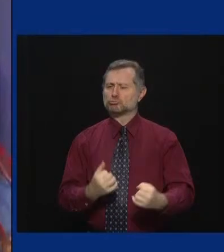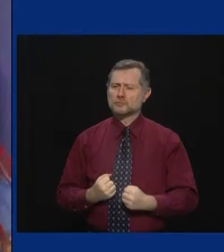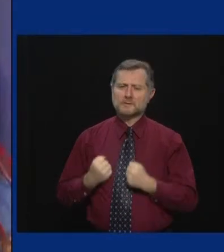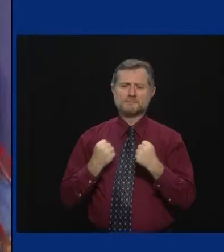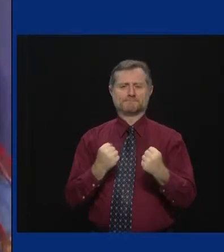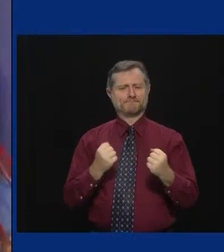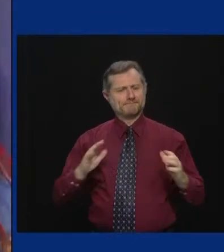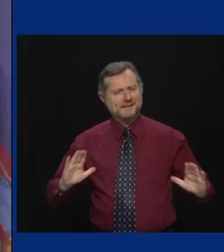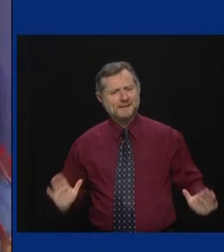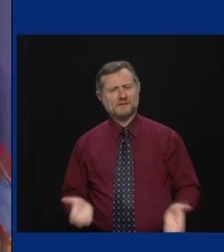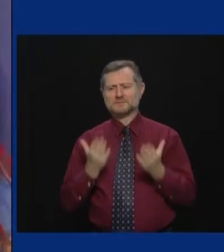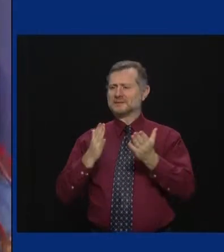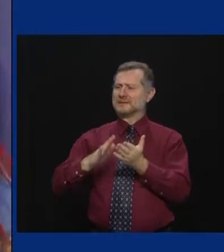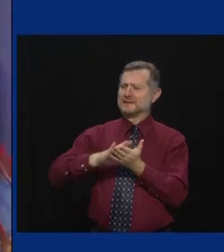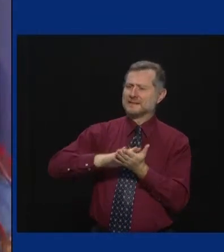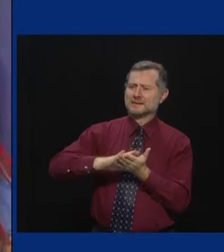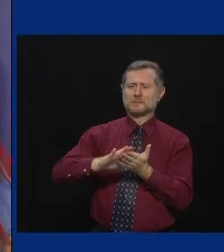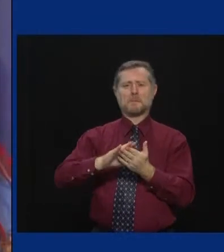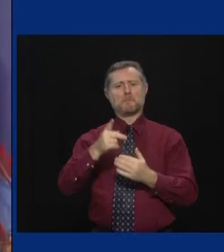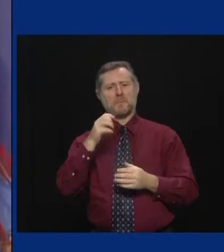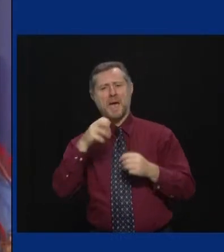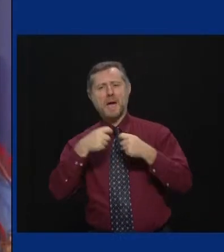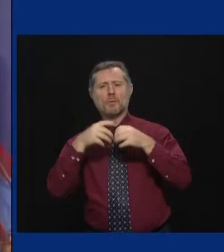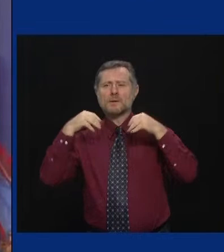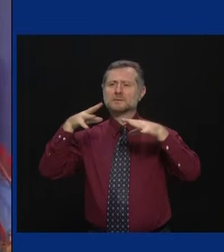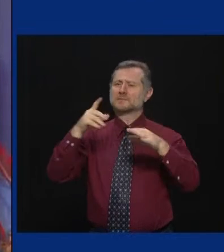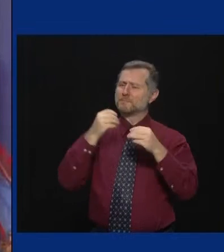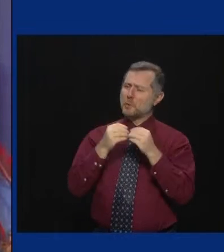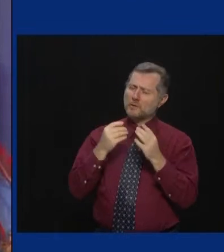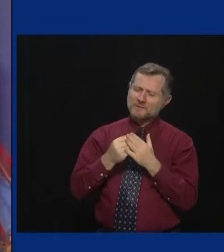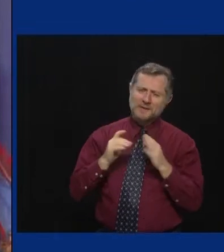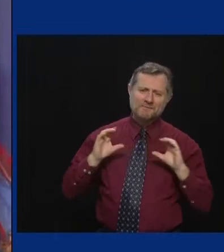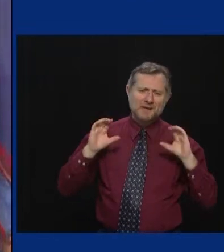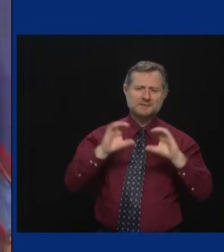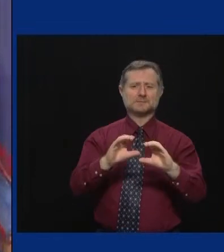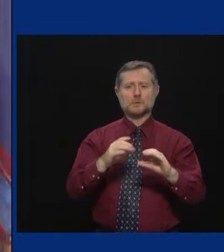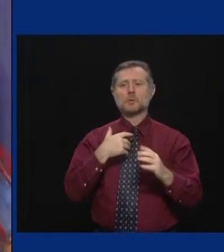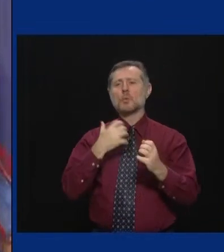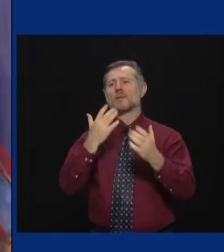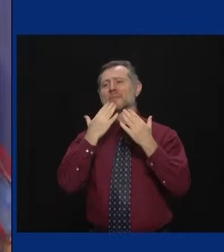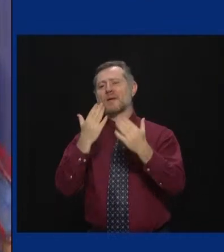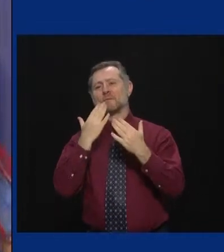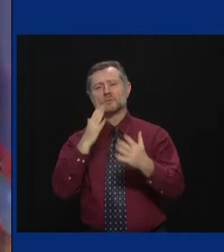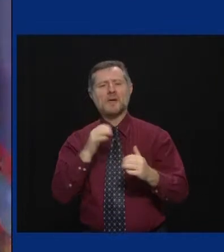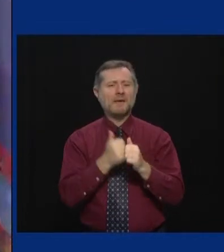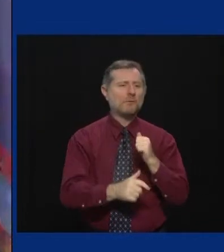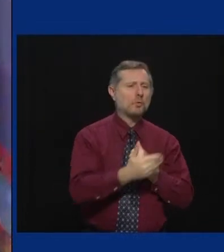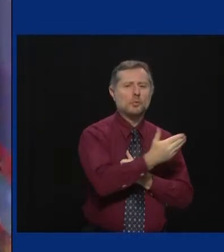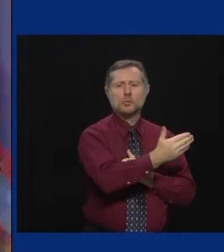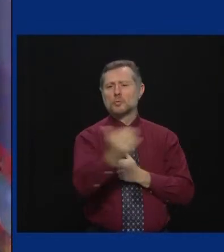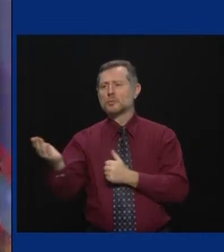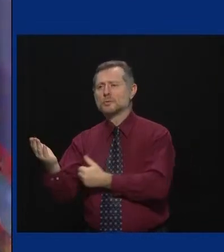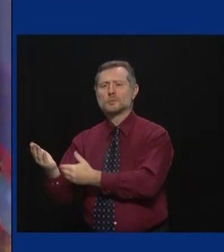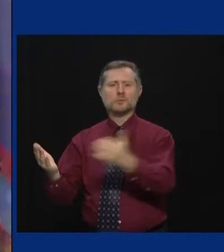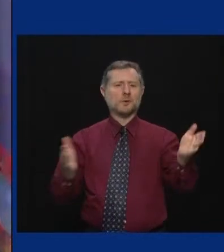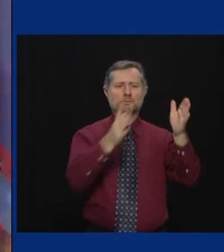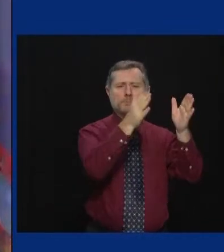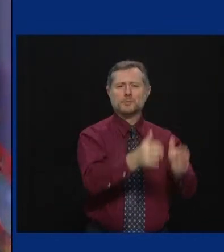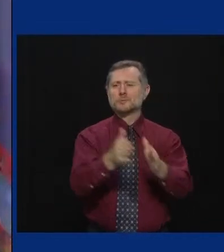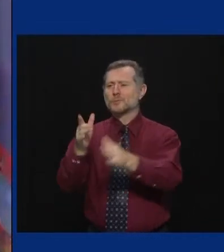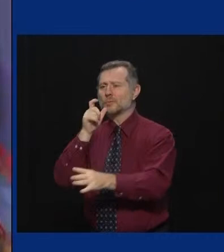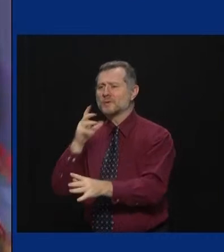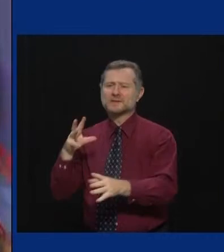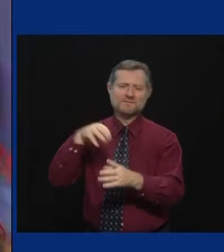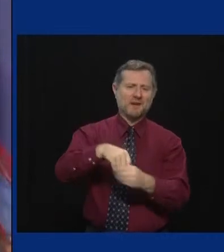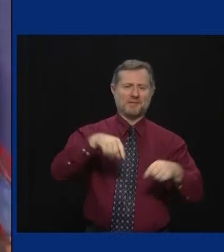and we invest in projects like these, and I want to thank every person who is involved in this extraordinary decade-long journey to get us where we are